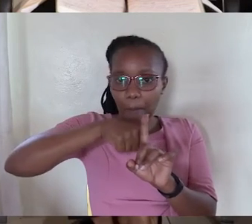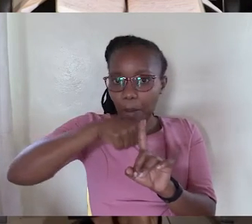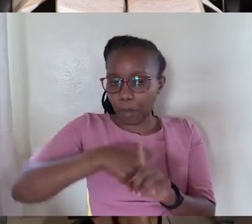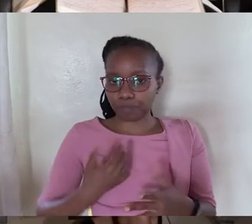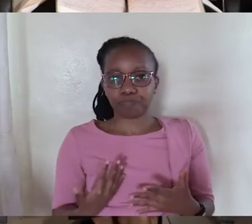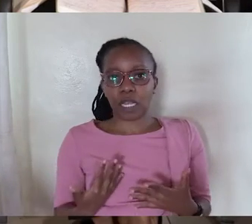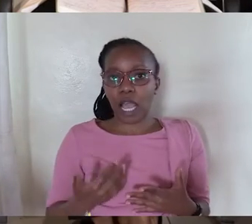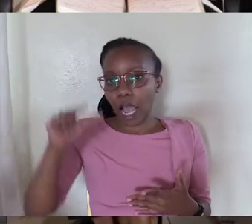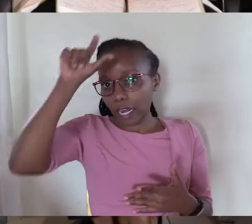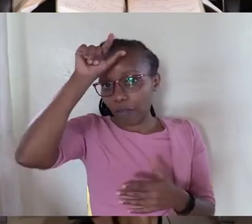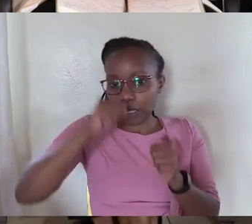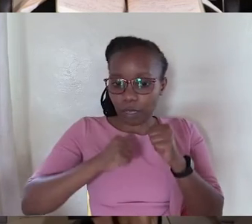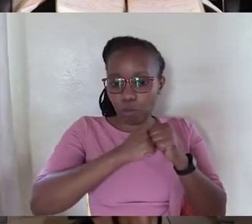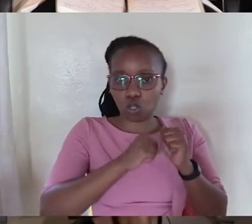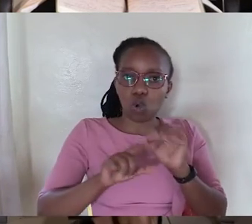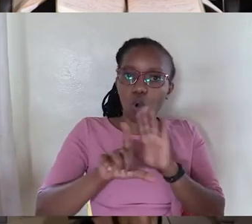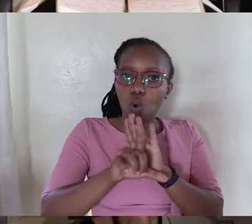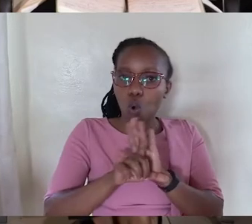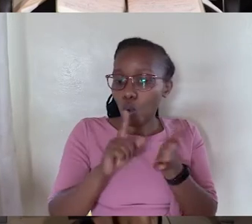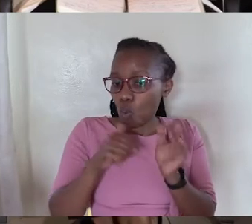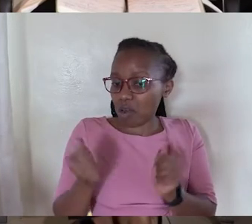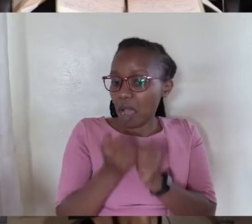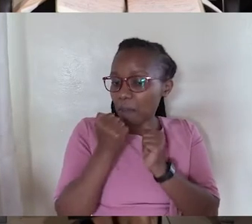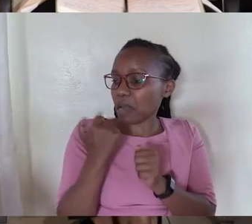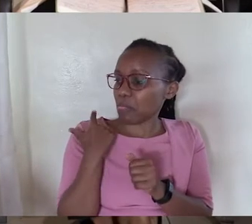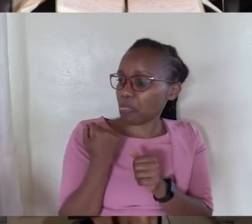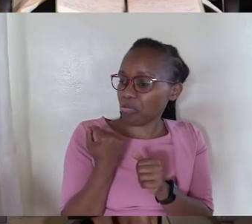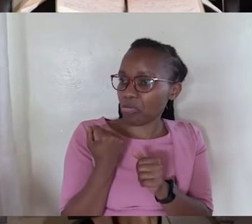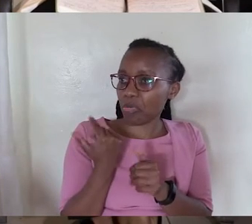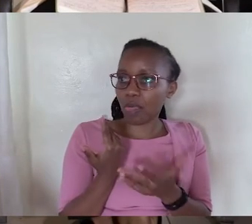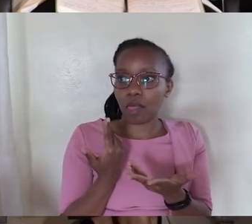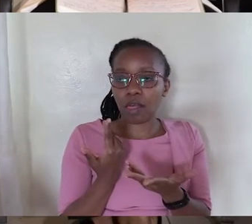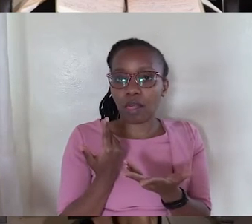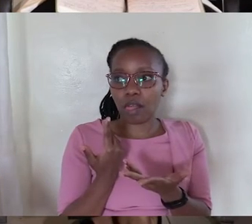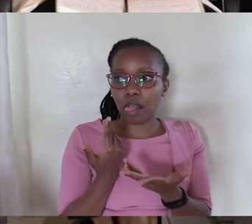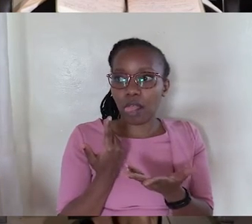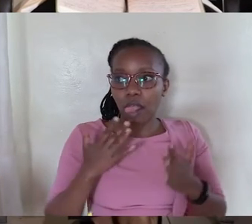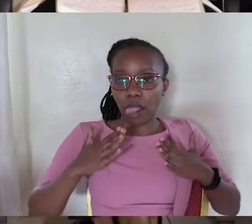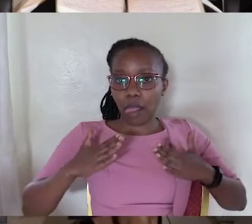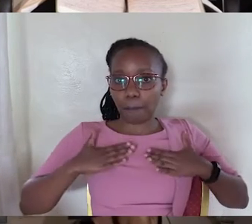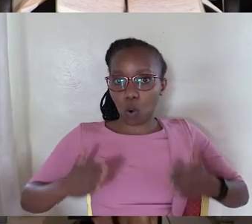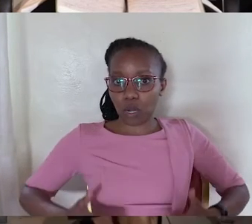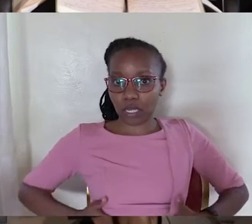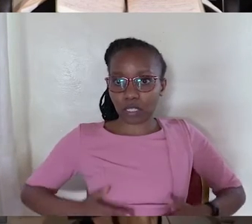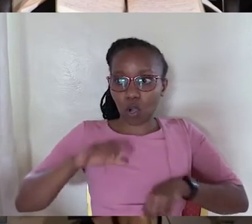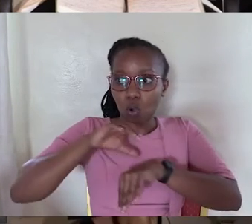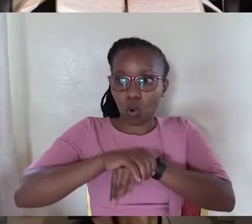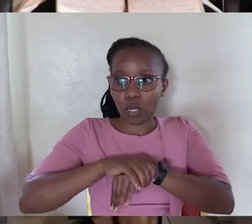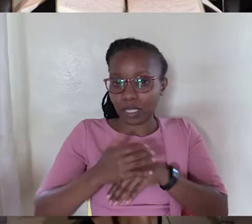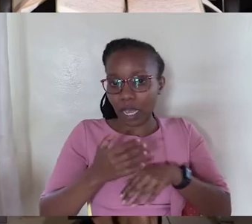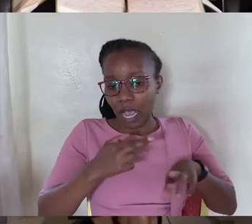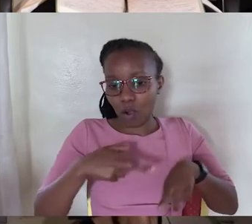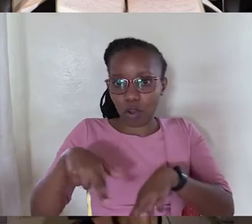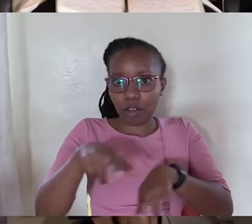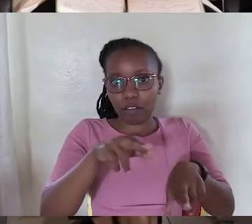law, because like what we witnessed the other day, the bodies that were retrieved from River Yala, if we had a coroner